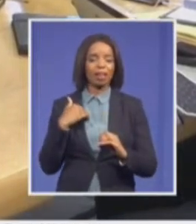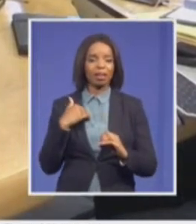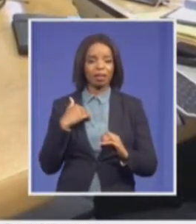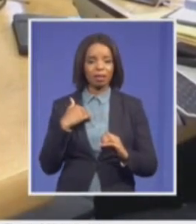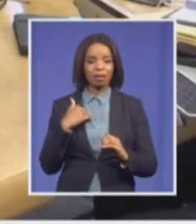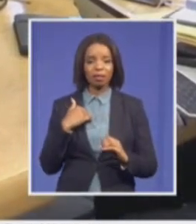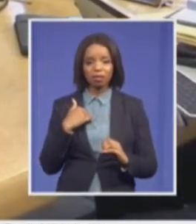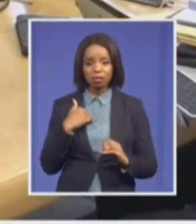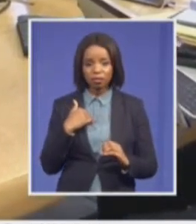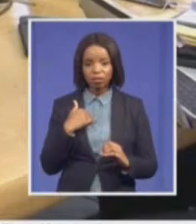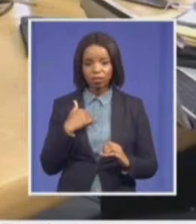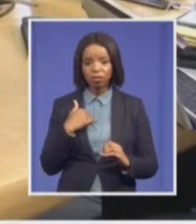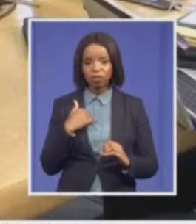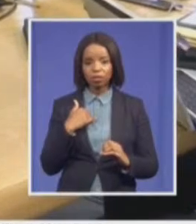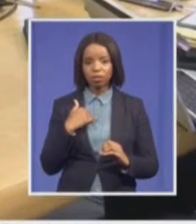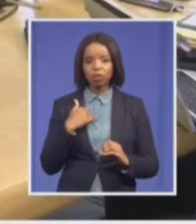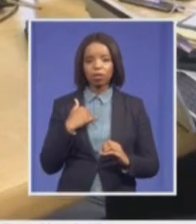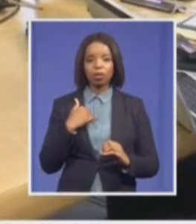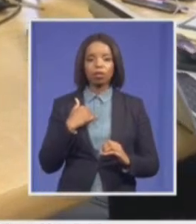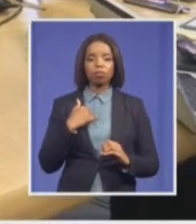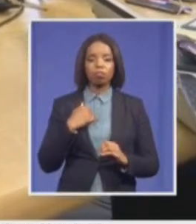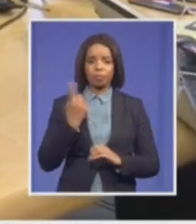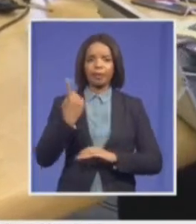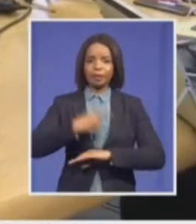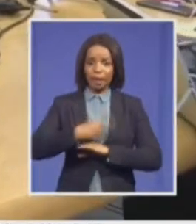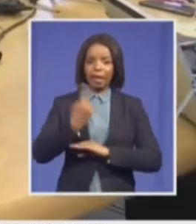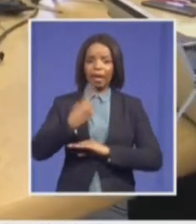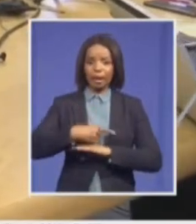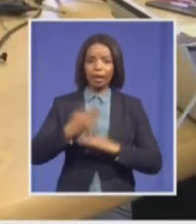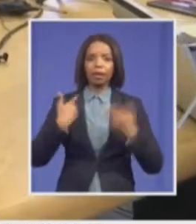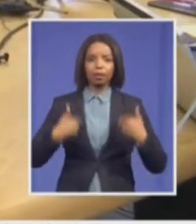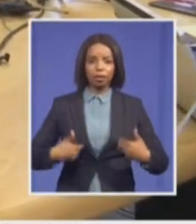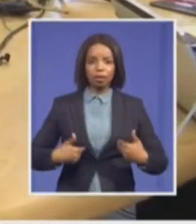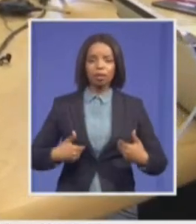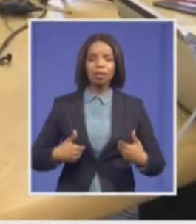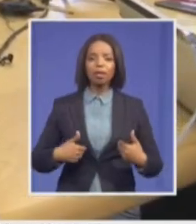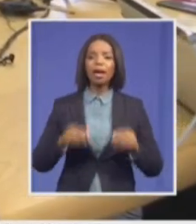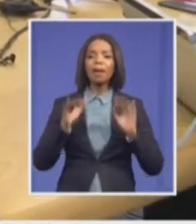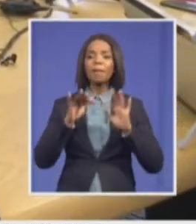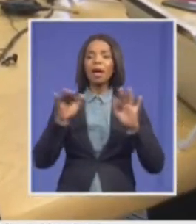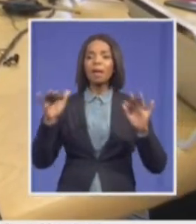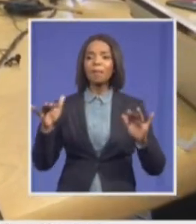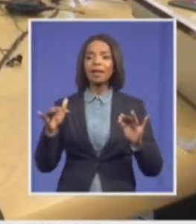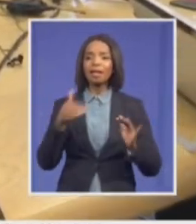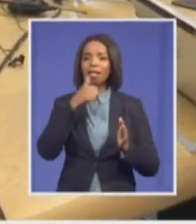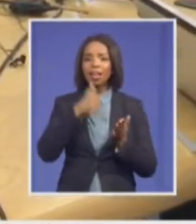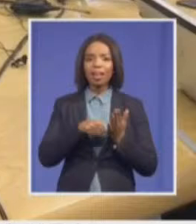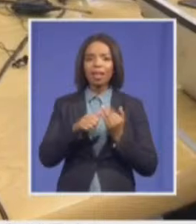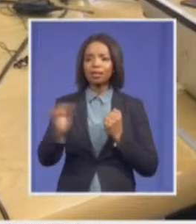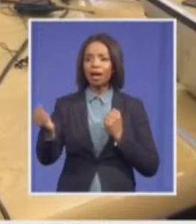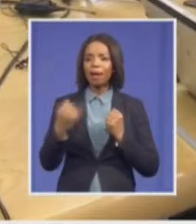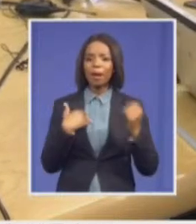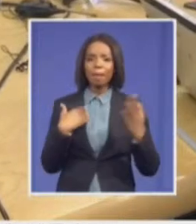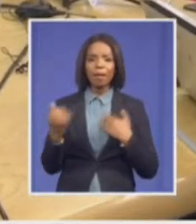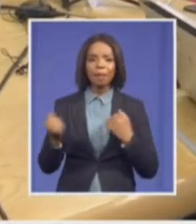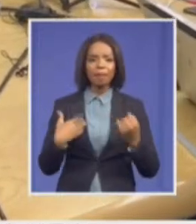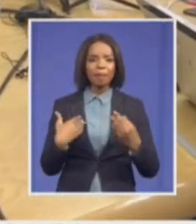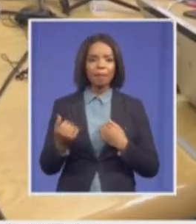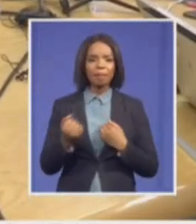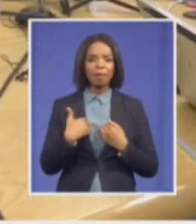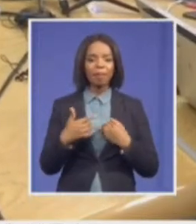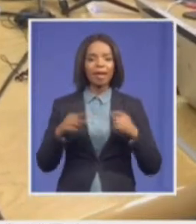I receive many letters from the public and other stakeholders on various issues that relate to the